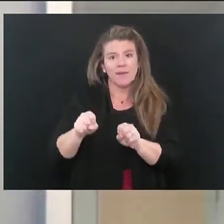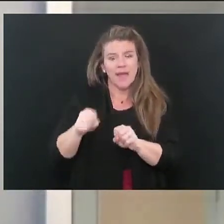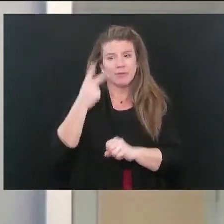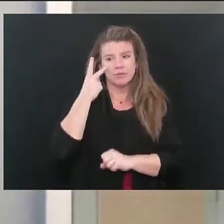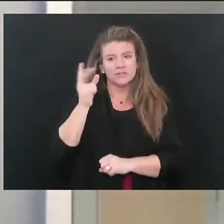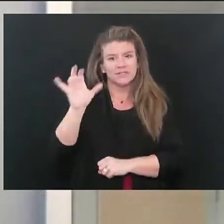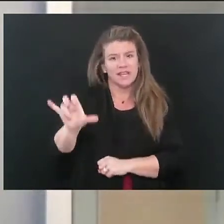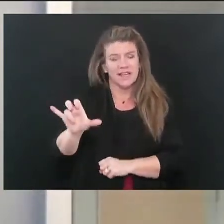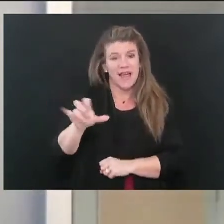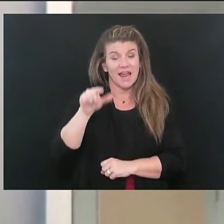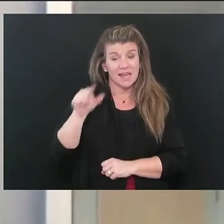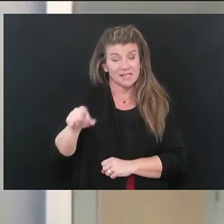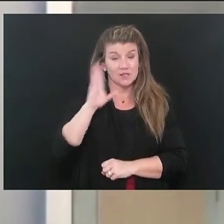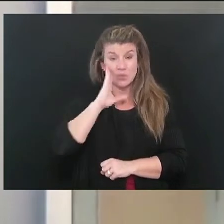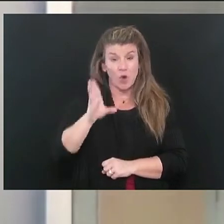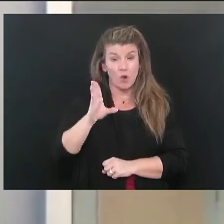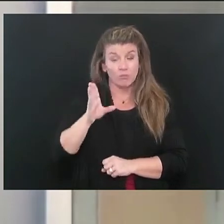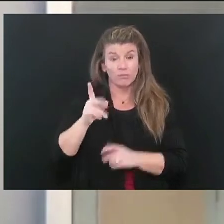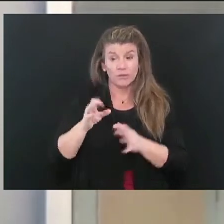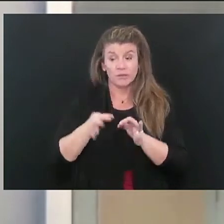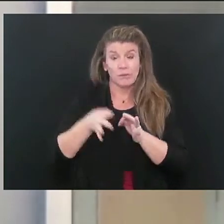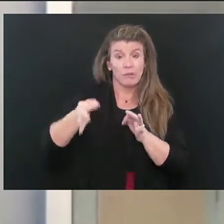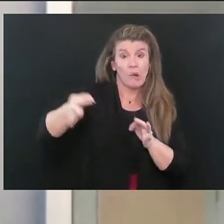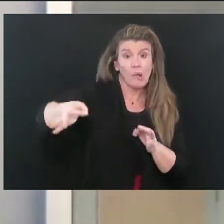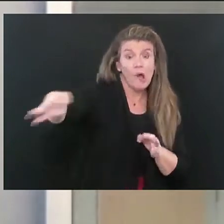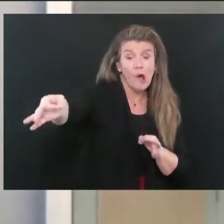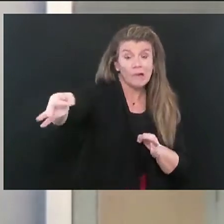Does this prolong the